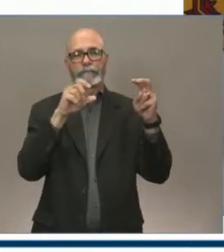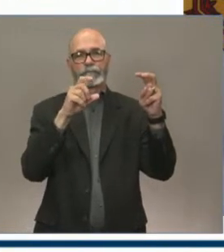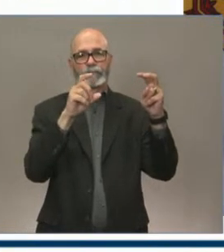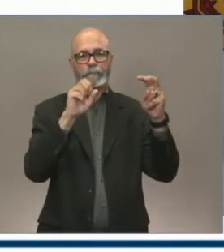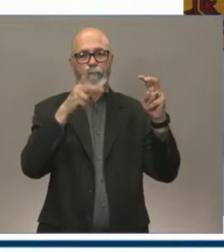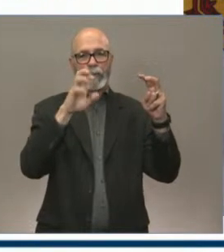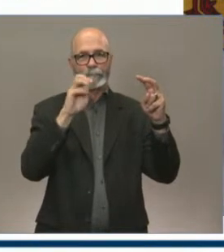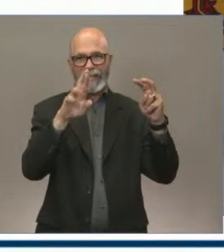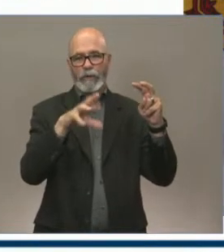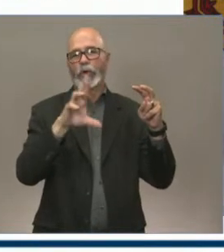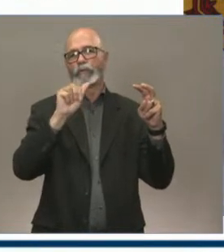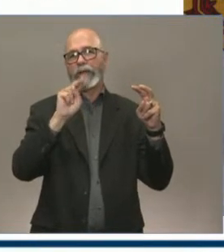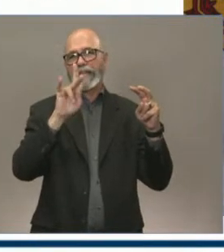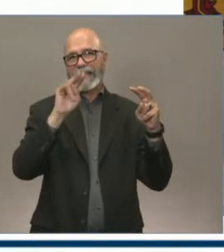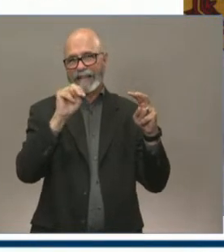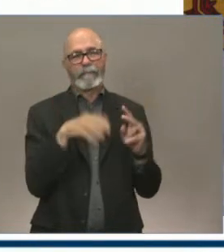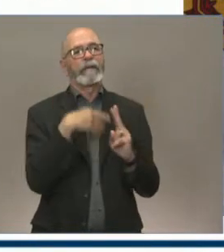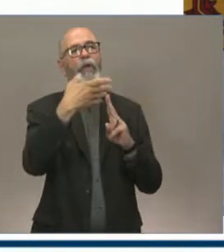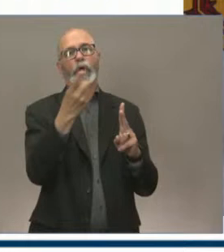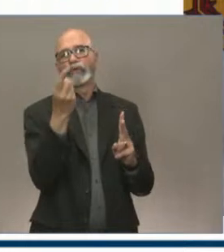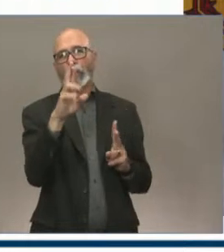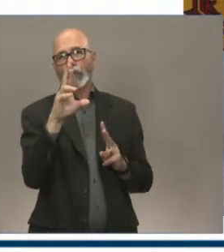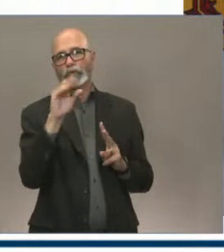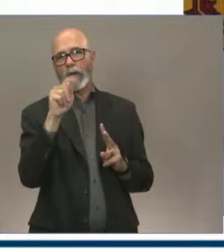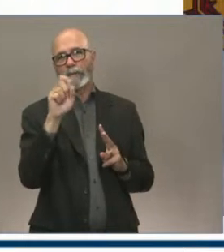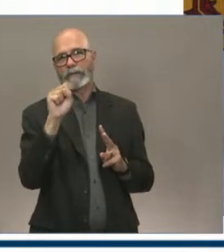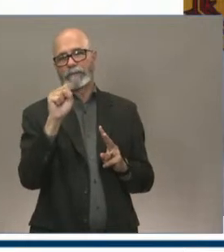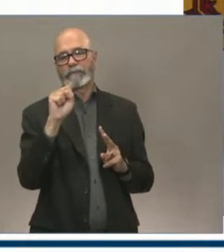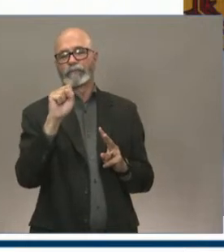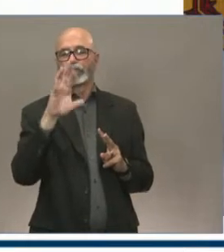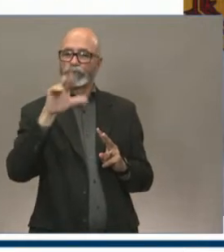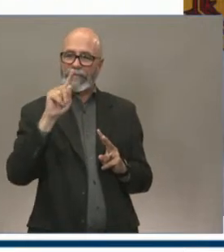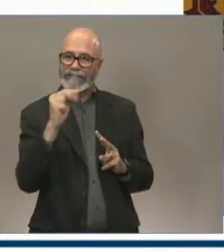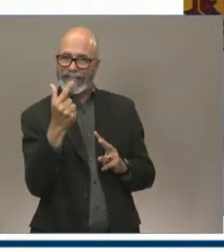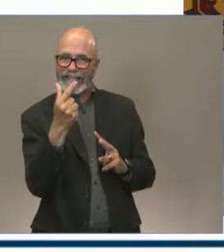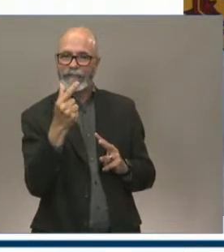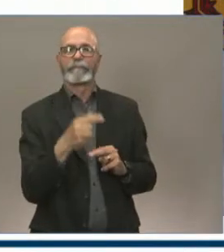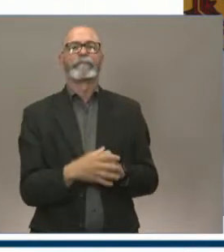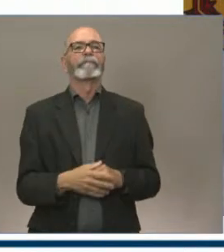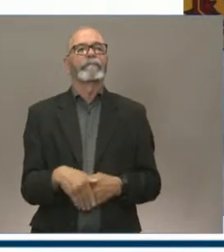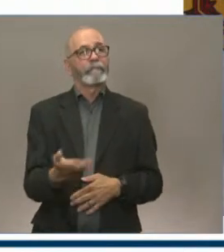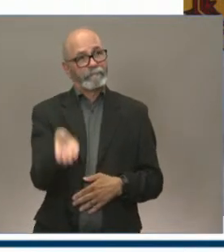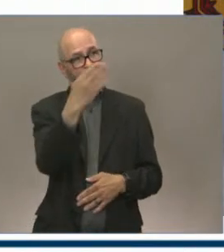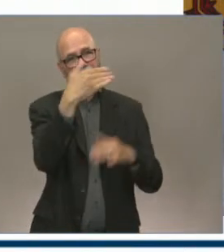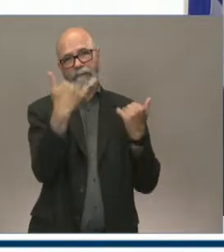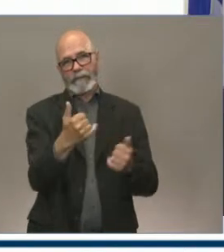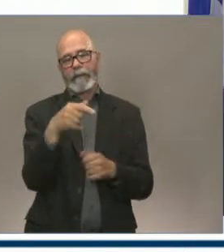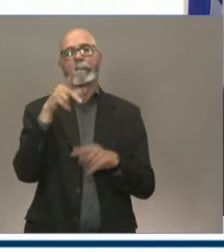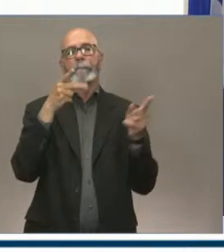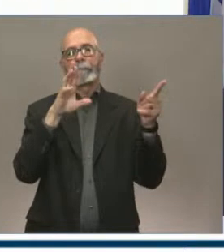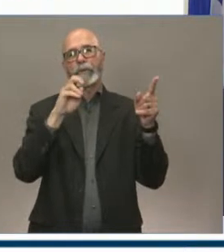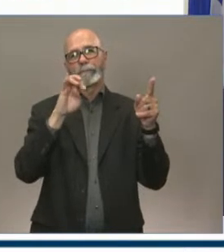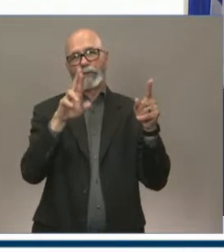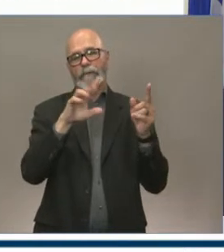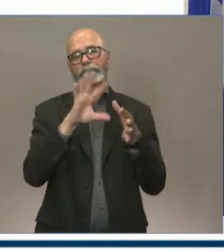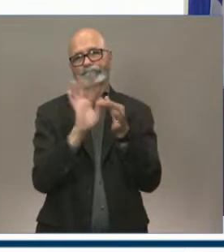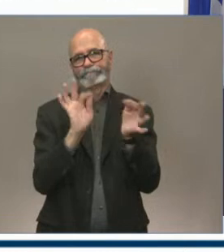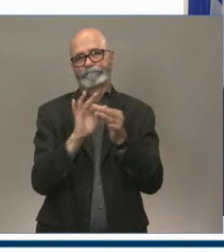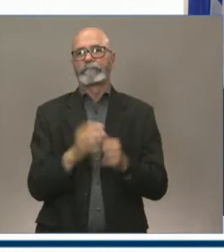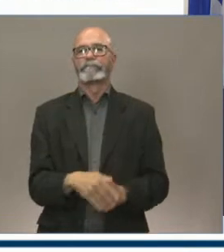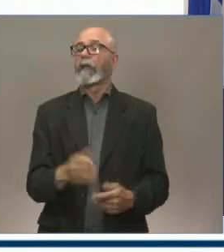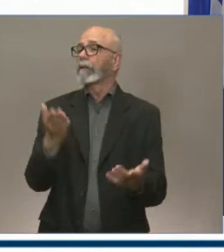of Nova Scotia, and Dr. Robert Strang, Chief Medical Officer Health for Nova Scotia. Go ahead, Premier. Thank you, Tina.